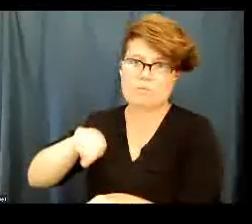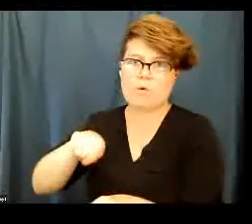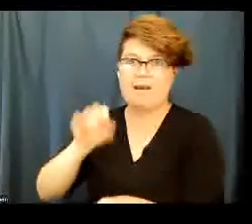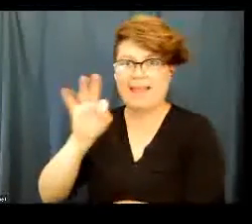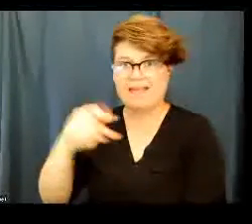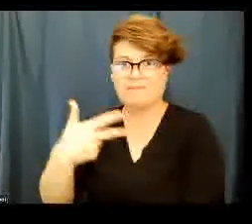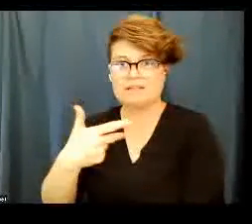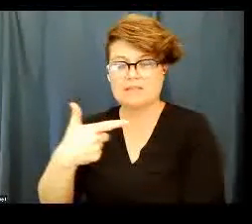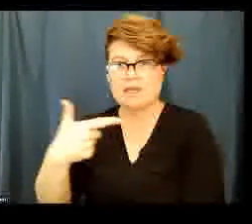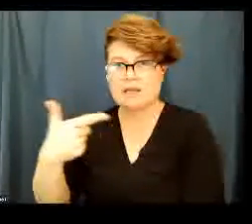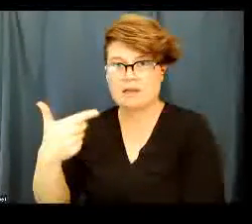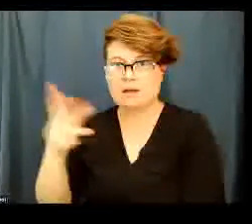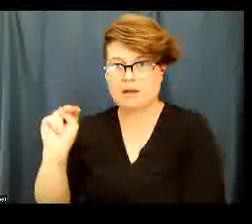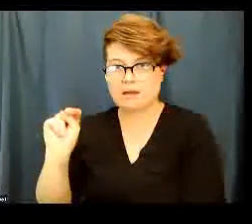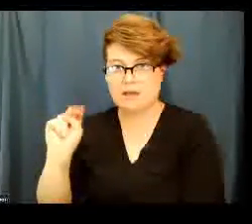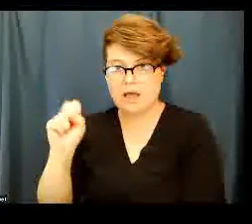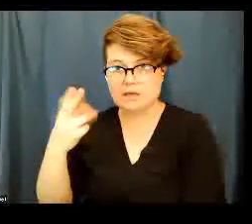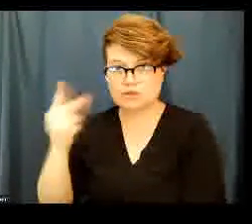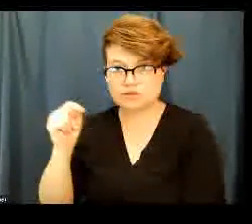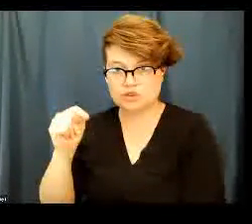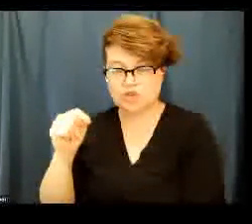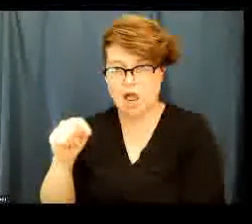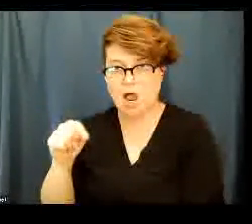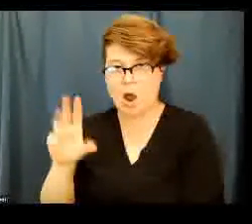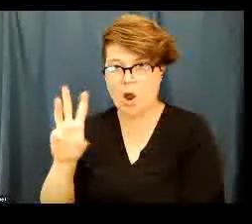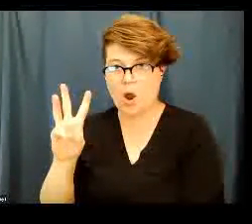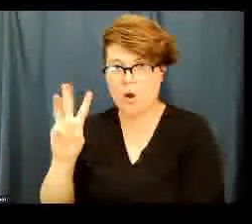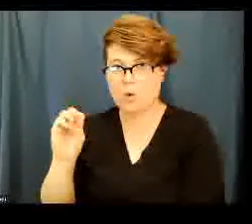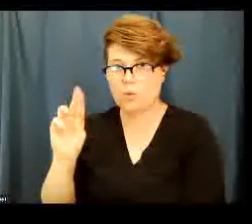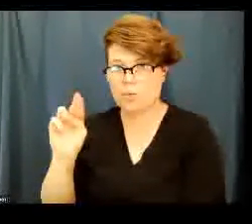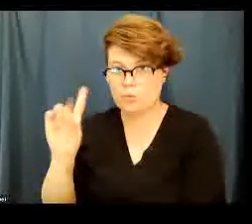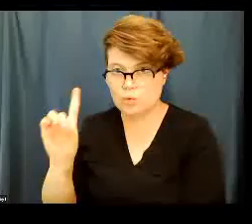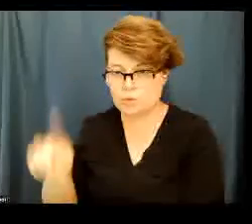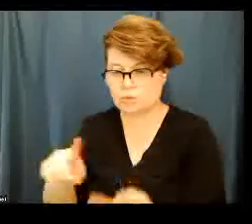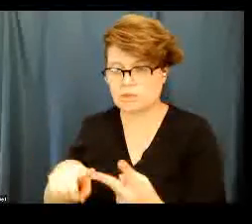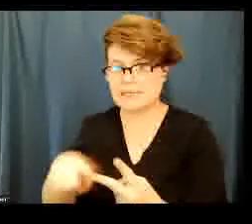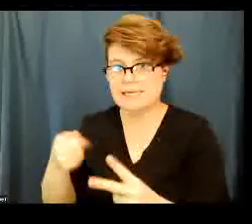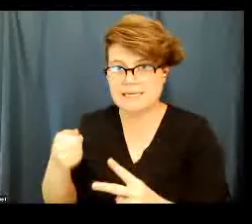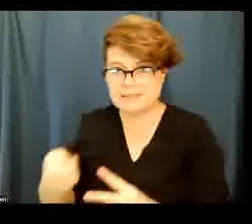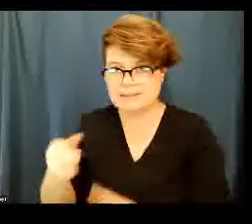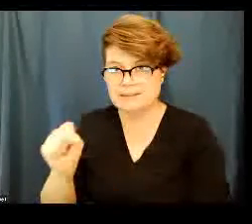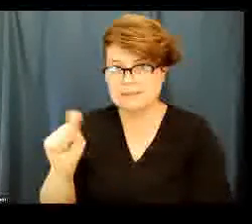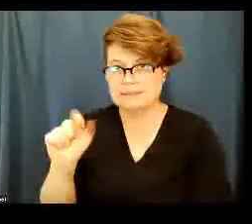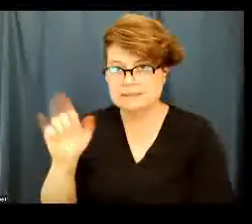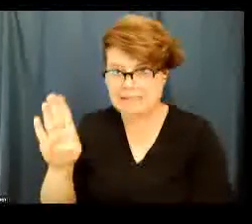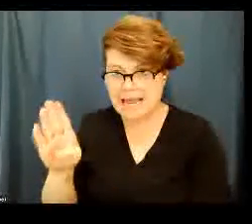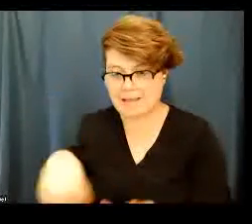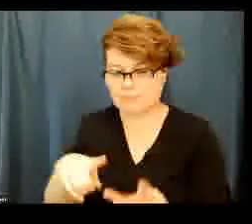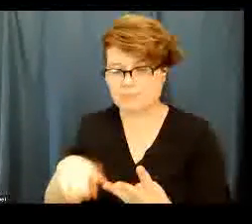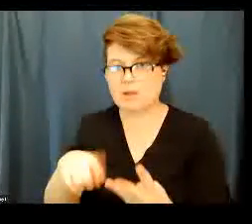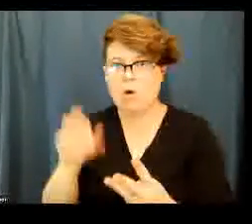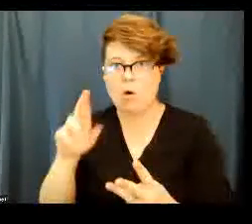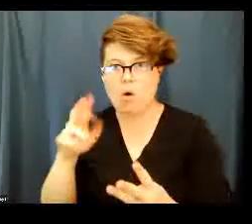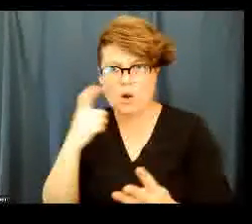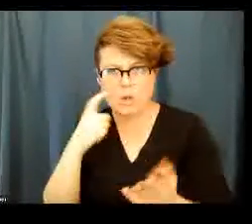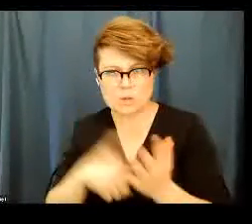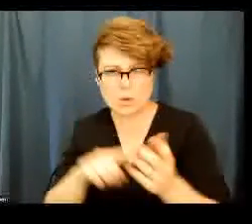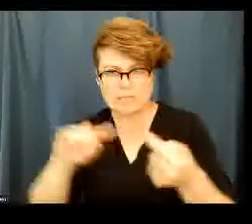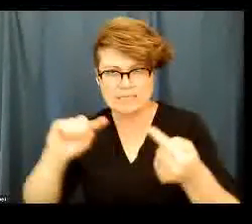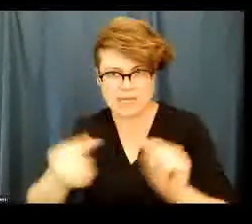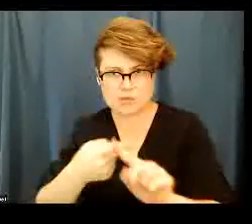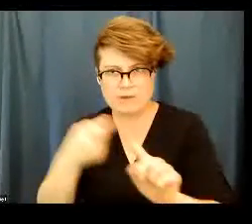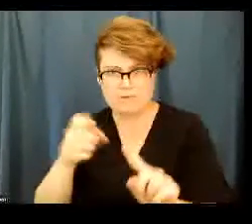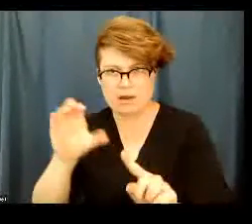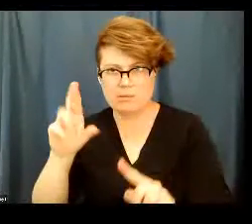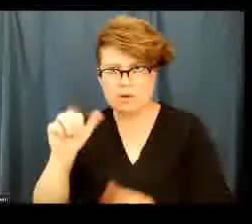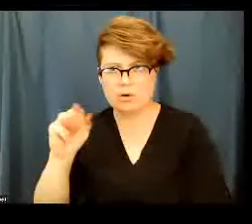gunshot wound, a stab wound, or material injury from a crime. And so it's a little